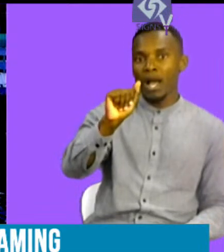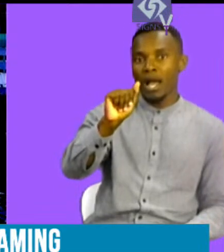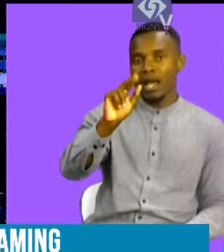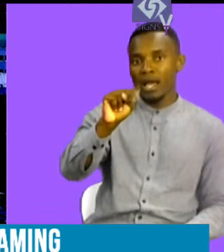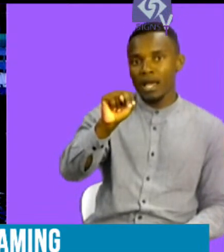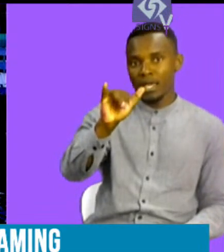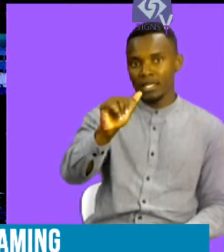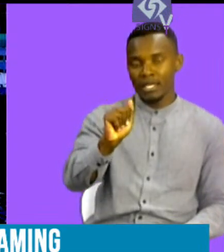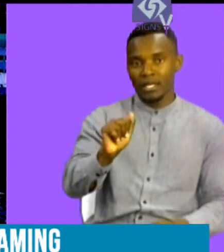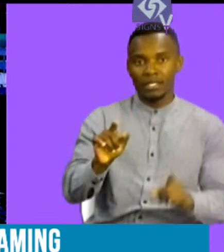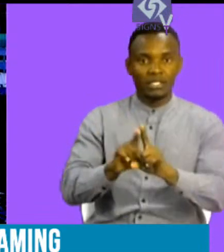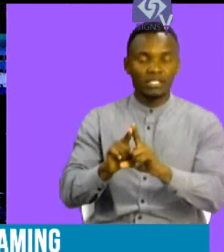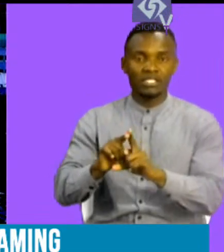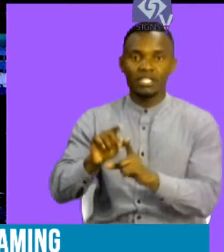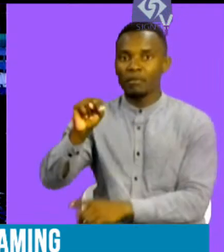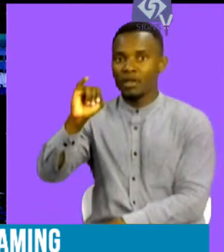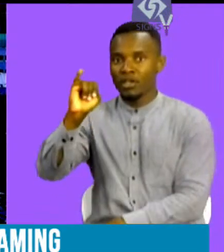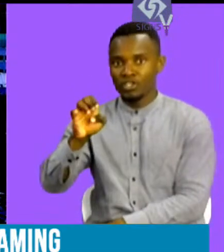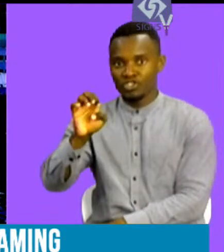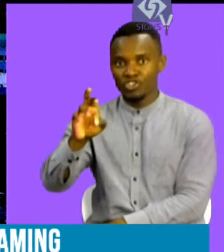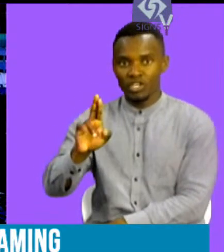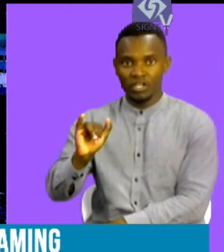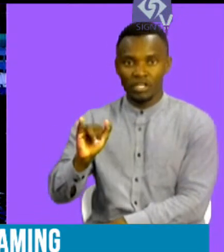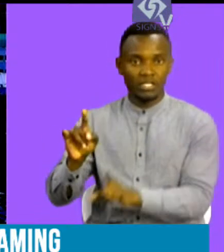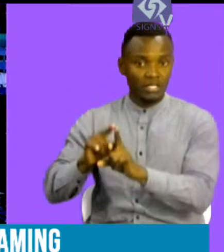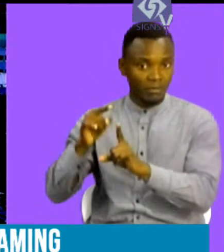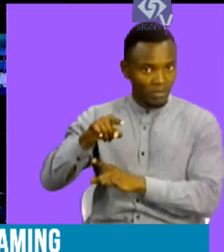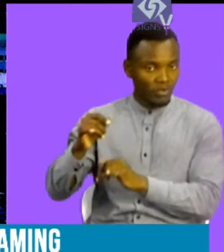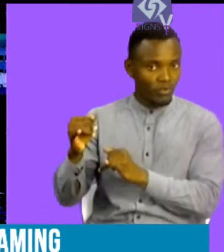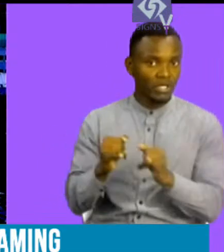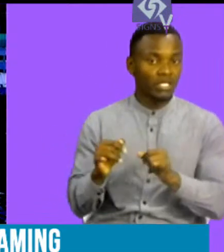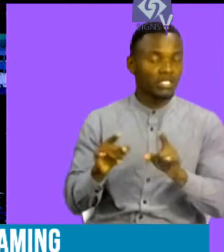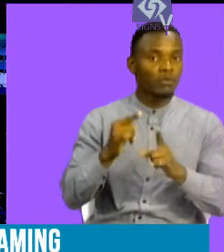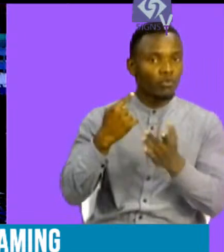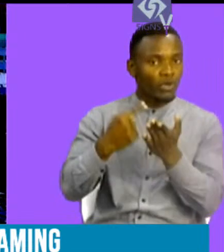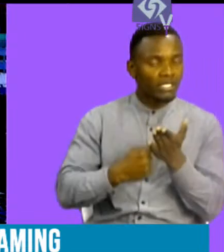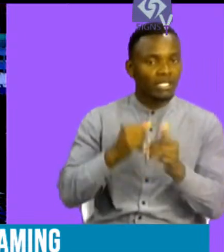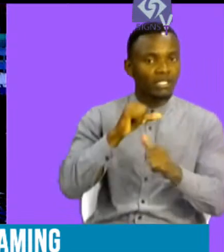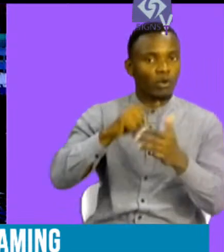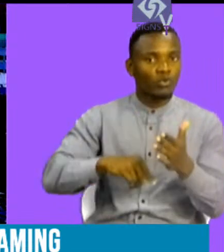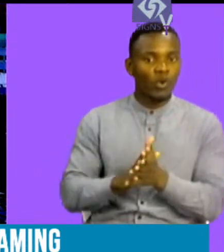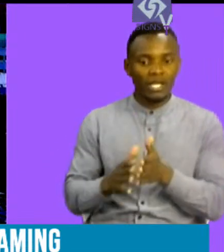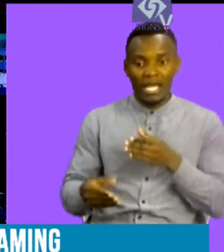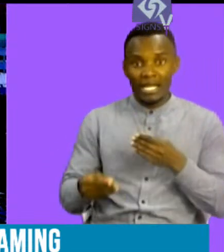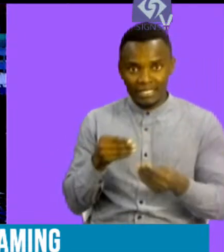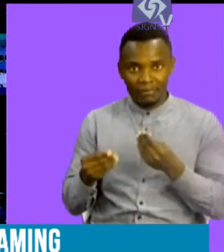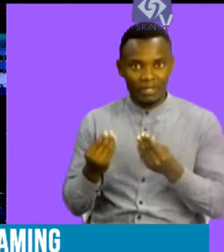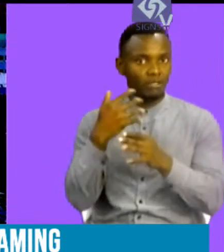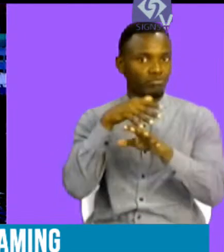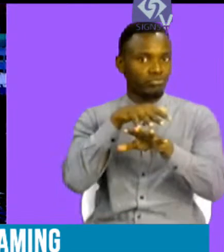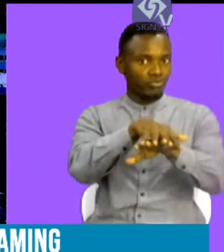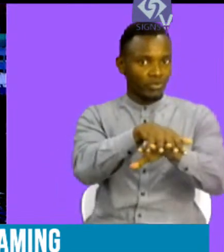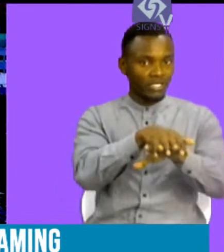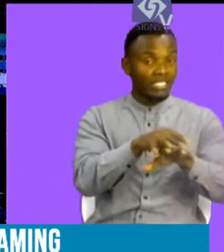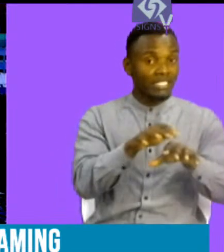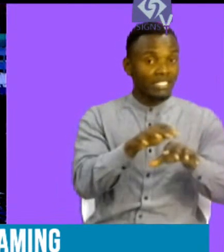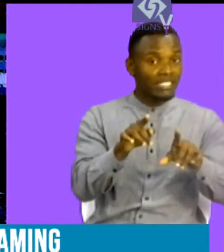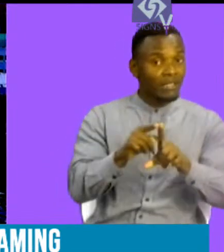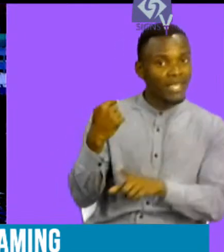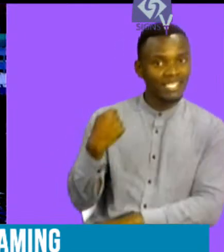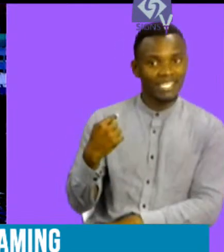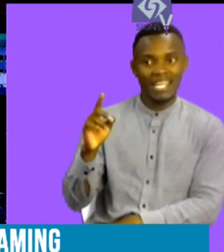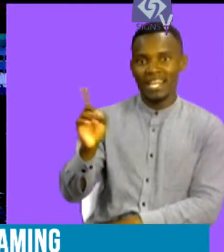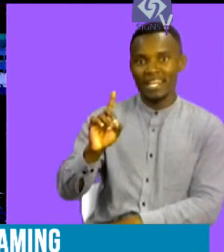in a little while they're going to be introducing themselves, and we're going to be talking about disability mainstreaming. And yesterday the Nairobi County